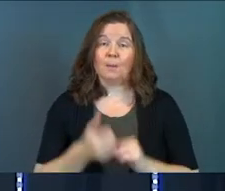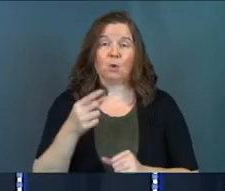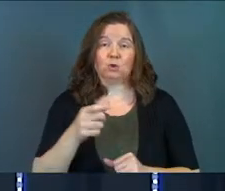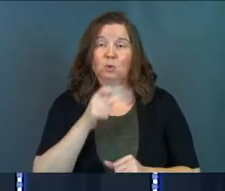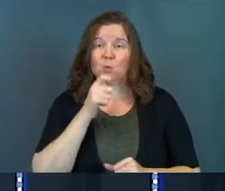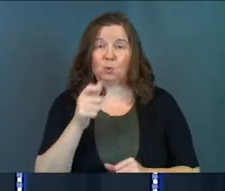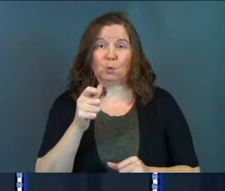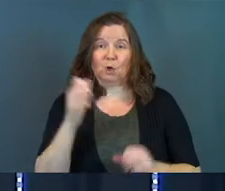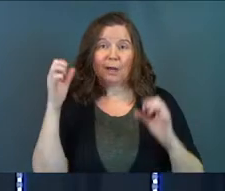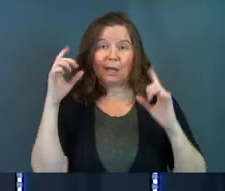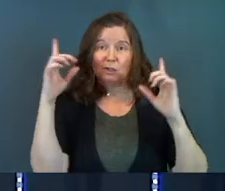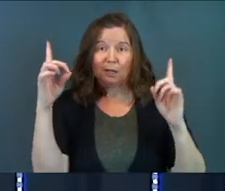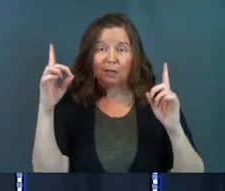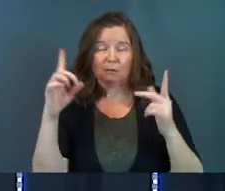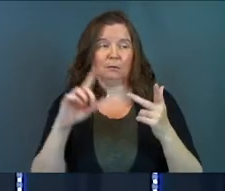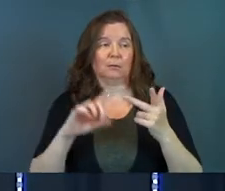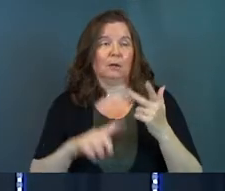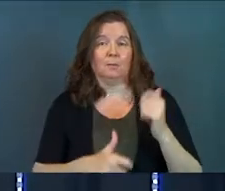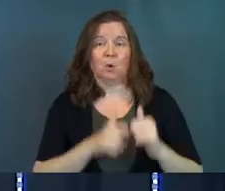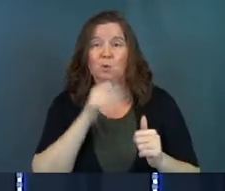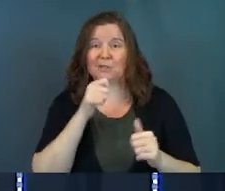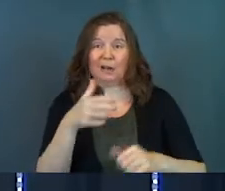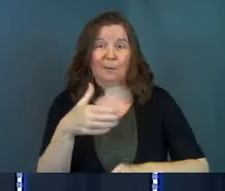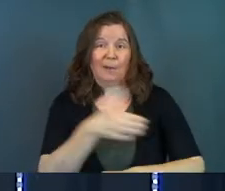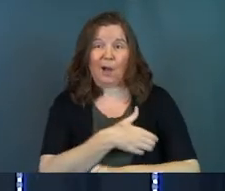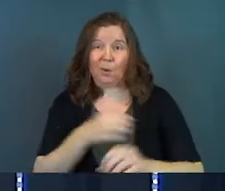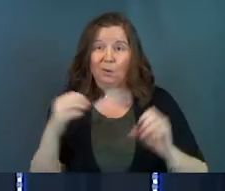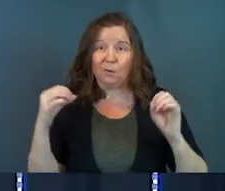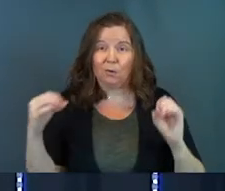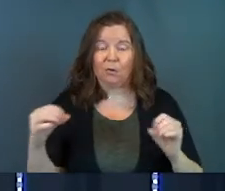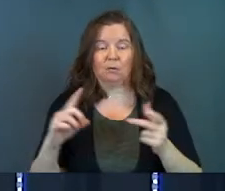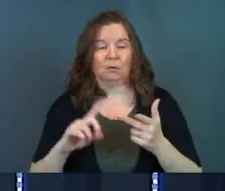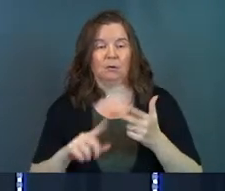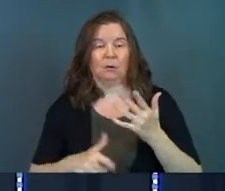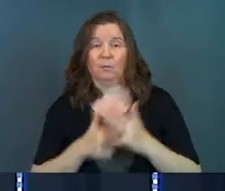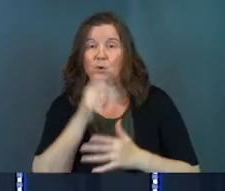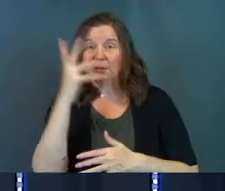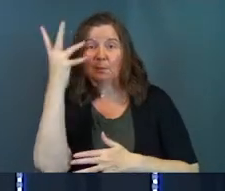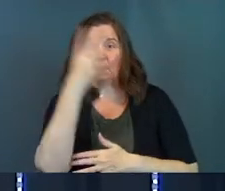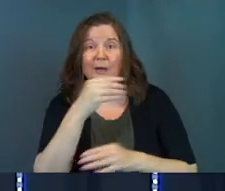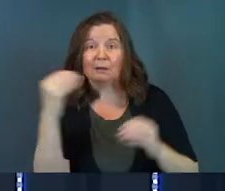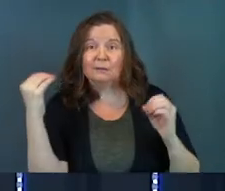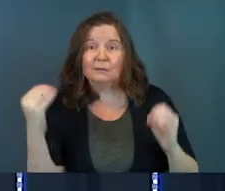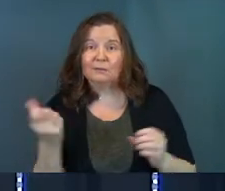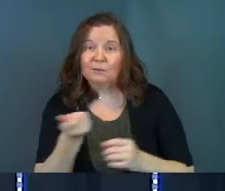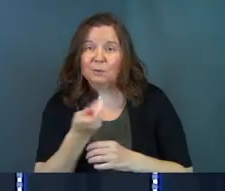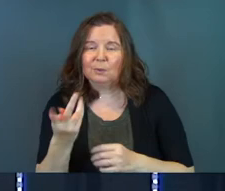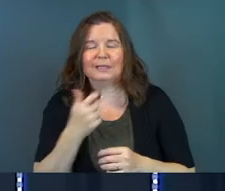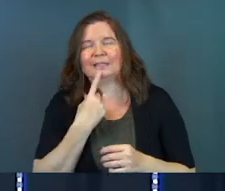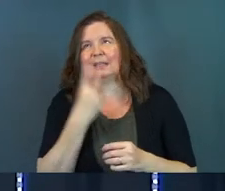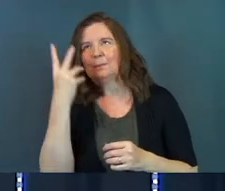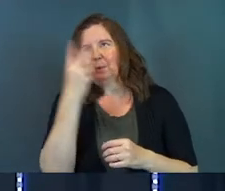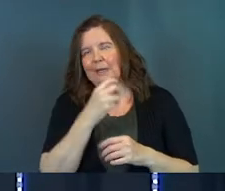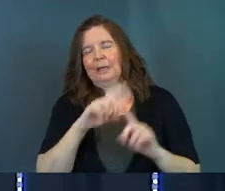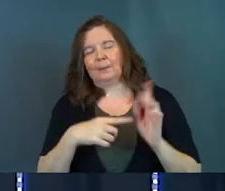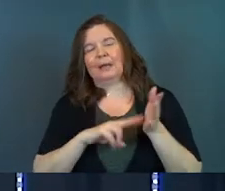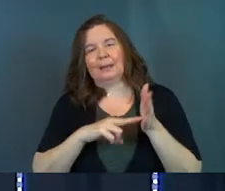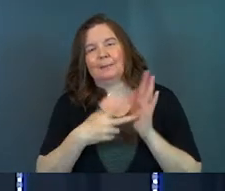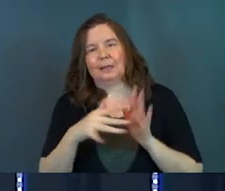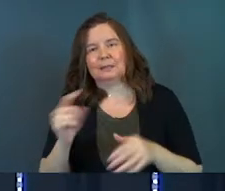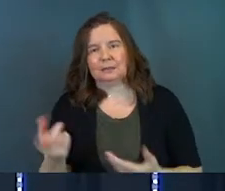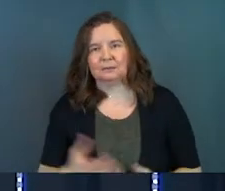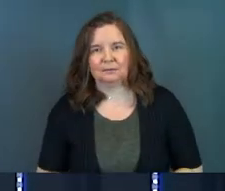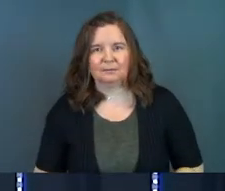Most of you weren't too educated. Most of you weren't too powerful. Most of you weren't too pretty. Like, he didn't say pretty there, but he meant